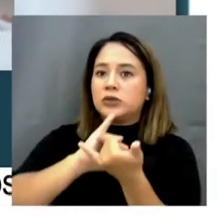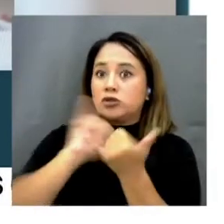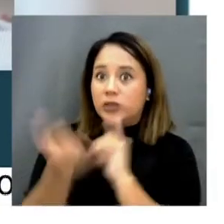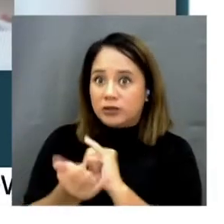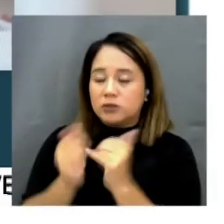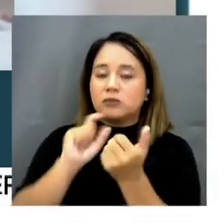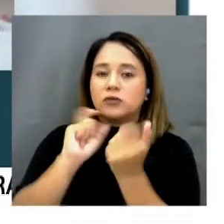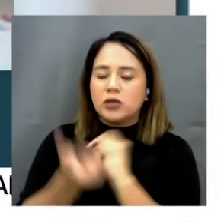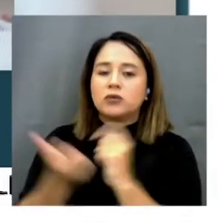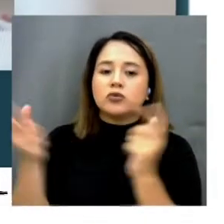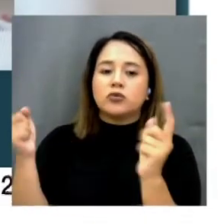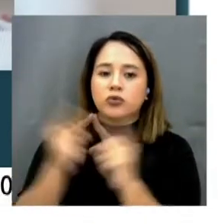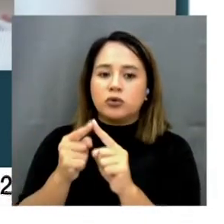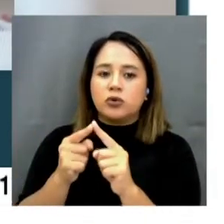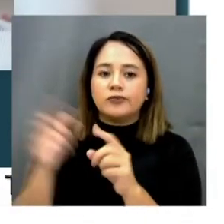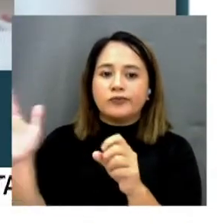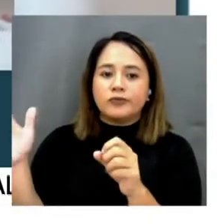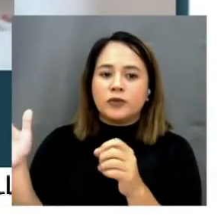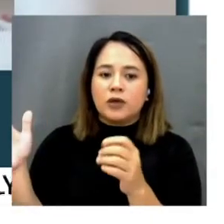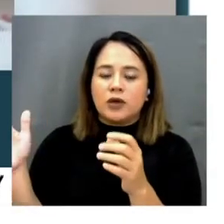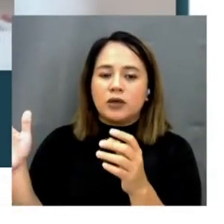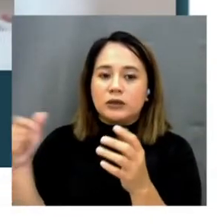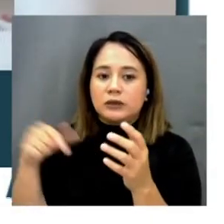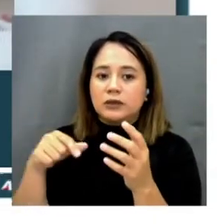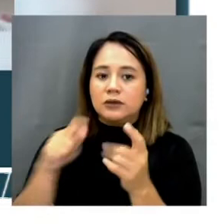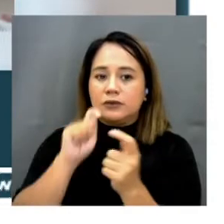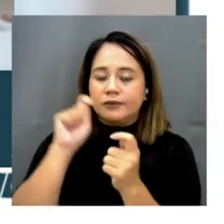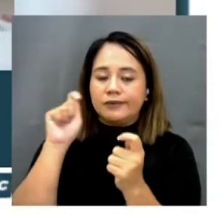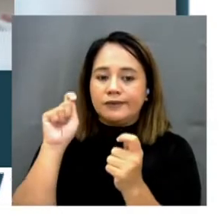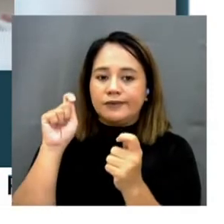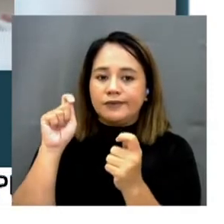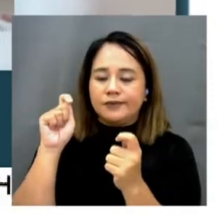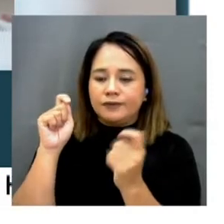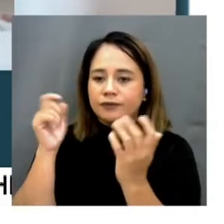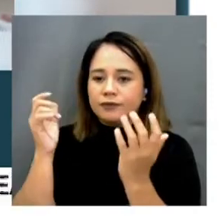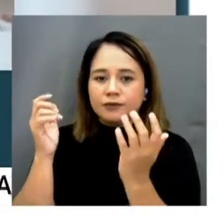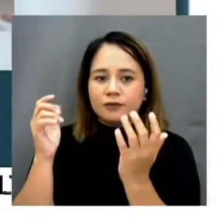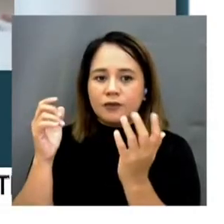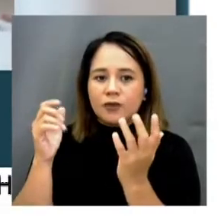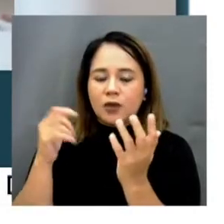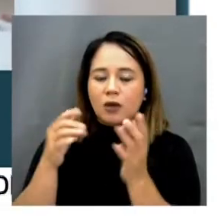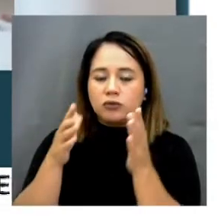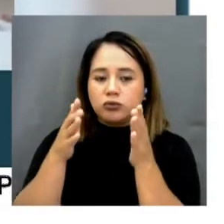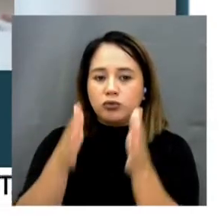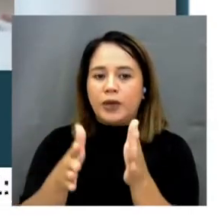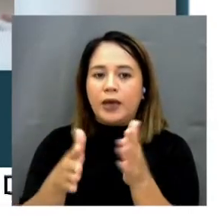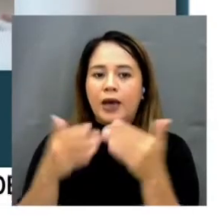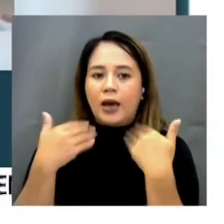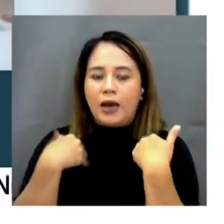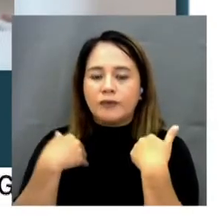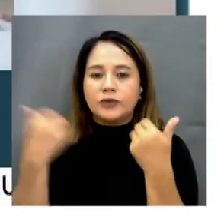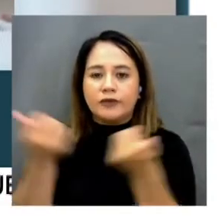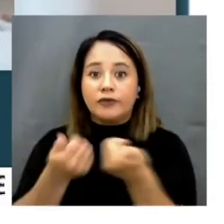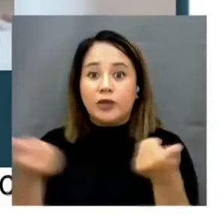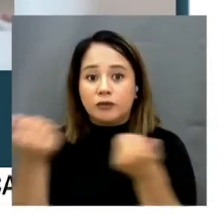to this particular mode